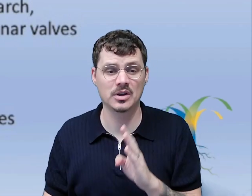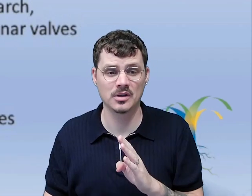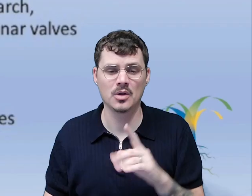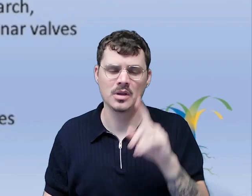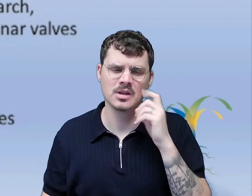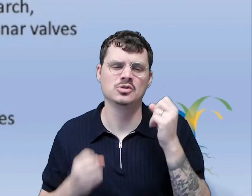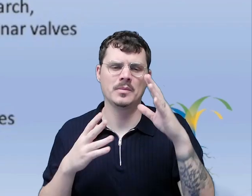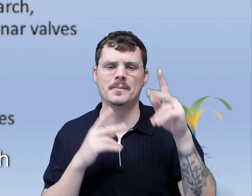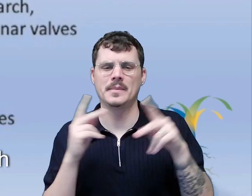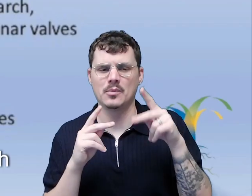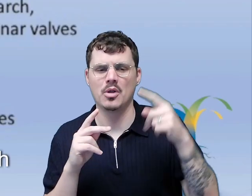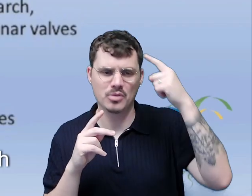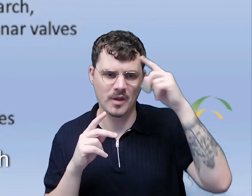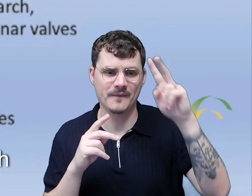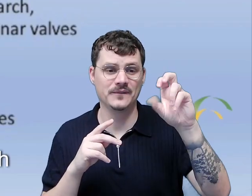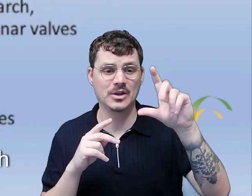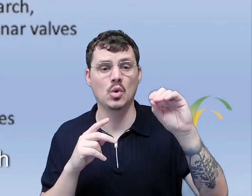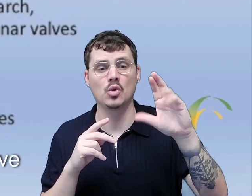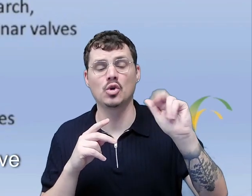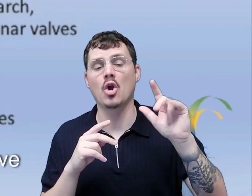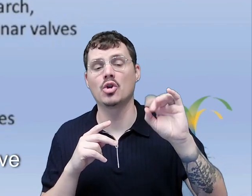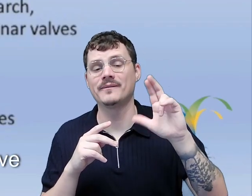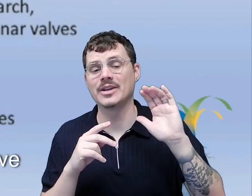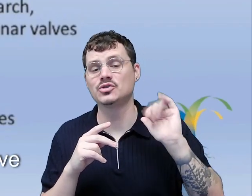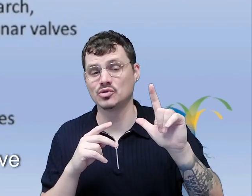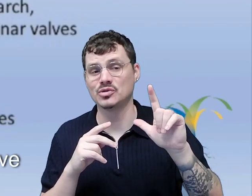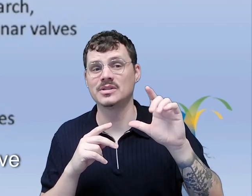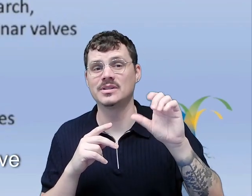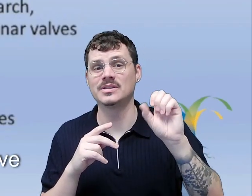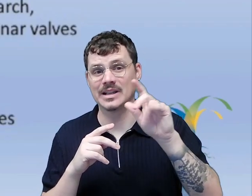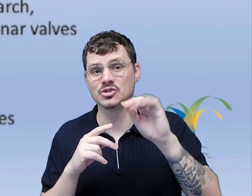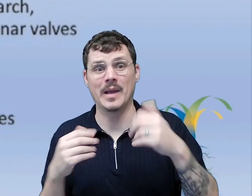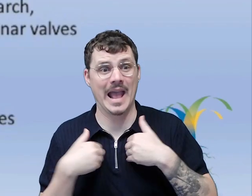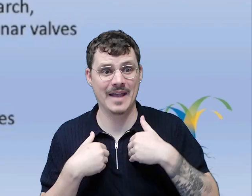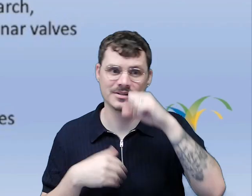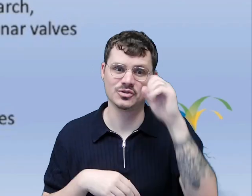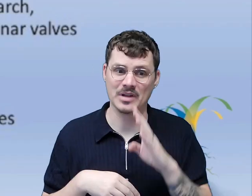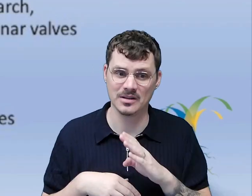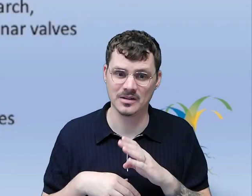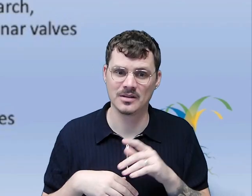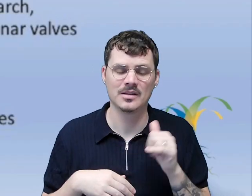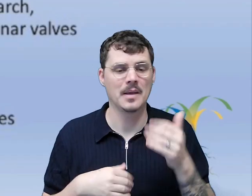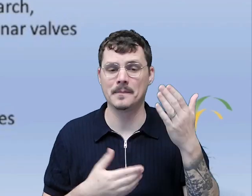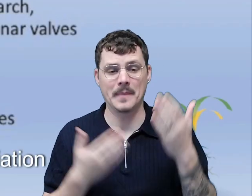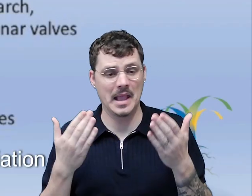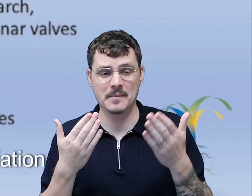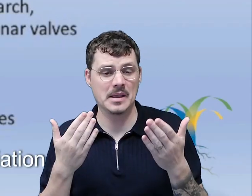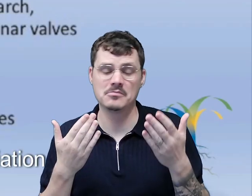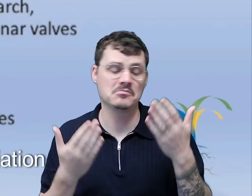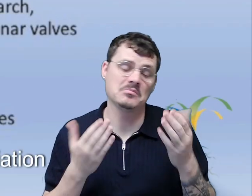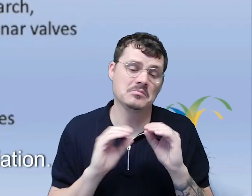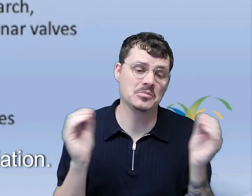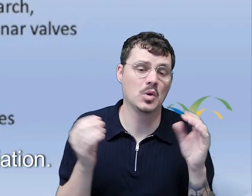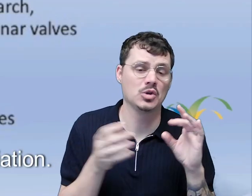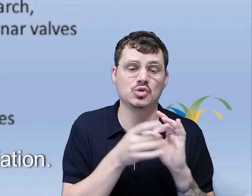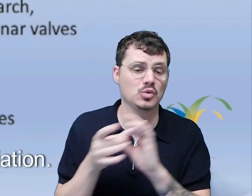for schizophrenia because so many people with velocardiofacial syndrome have schizophrenia. That may or may